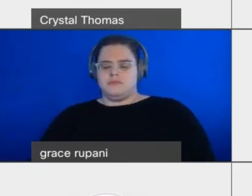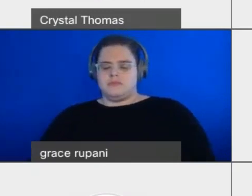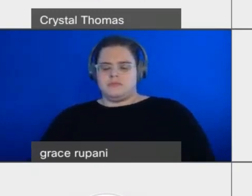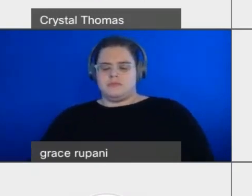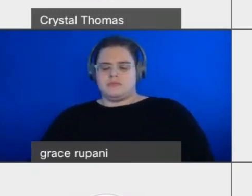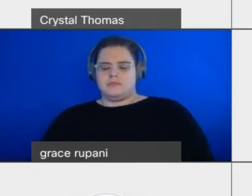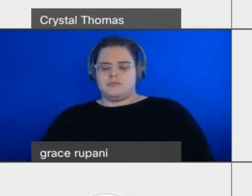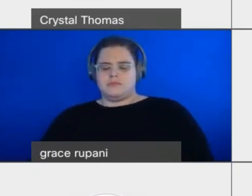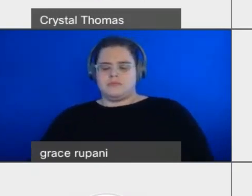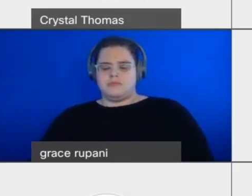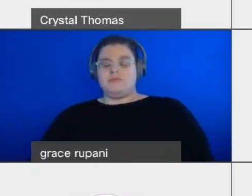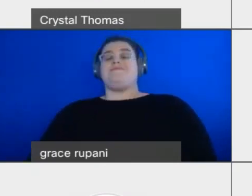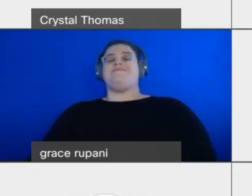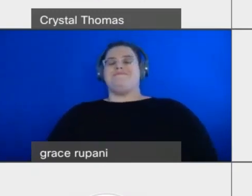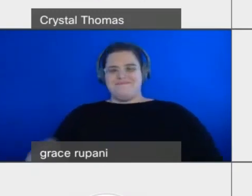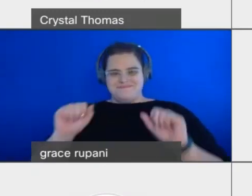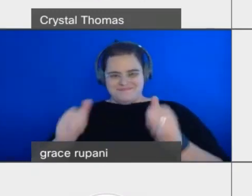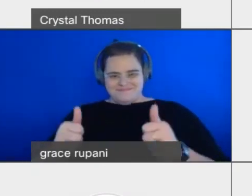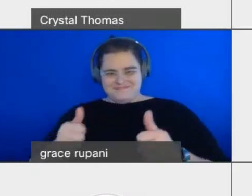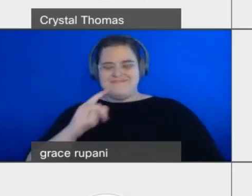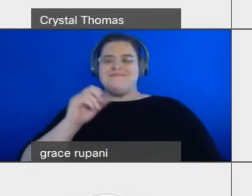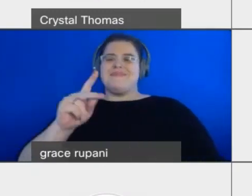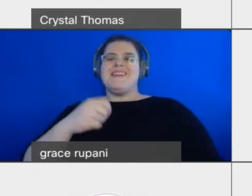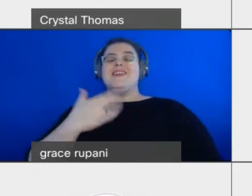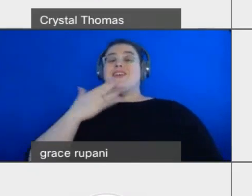Oh, there we are. Good afternoon, everyone.